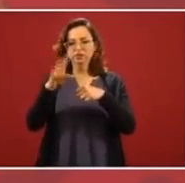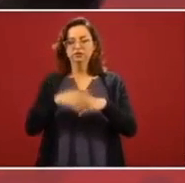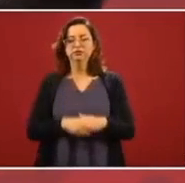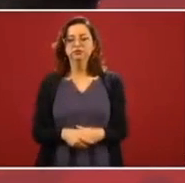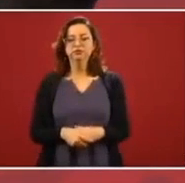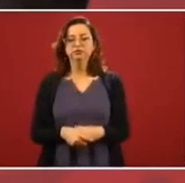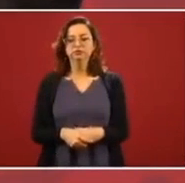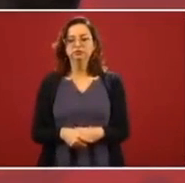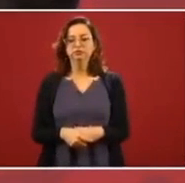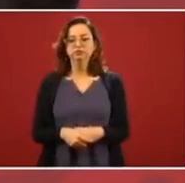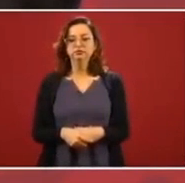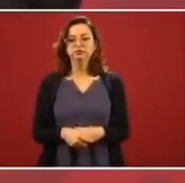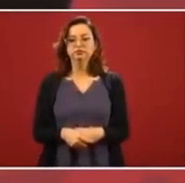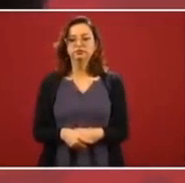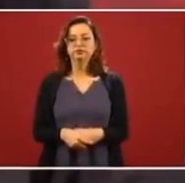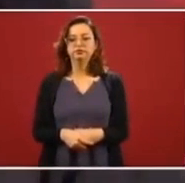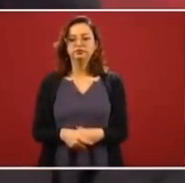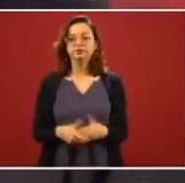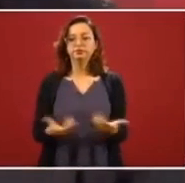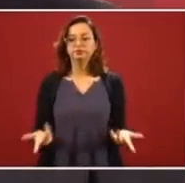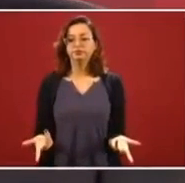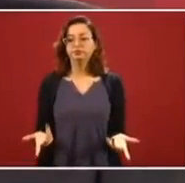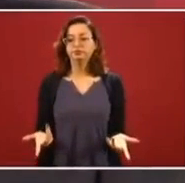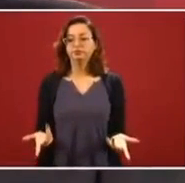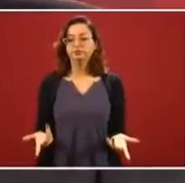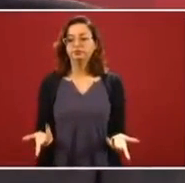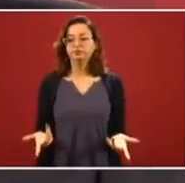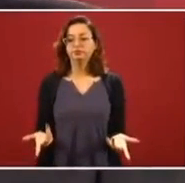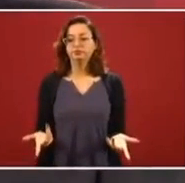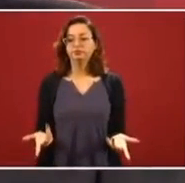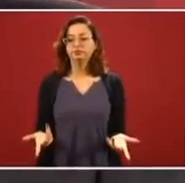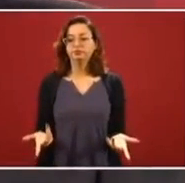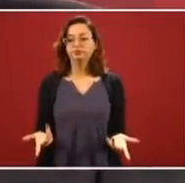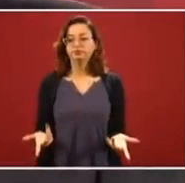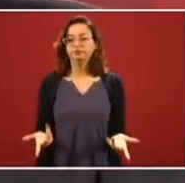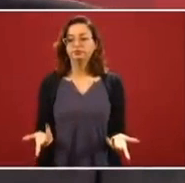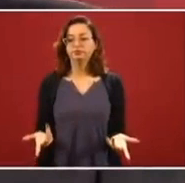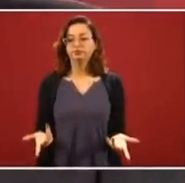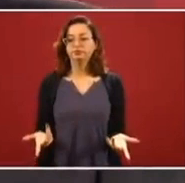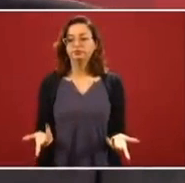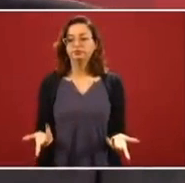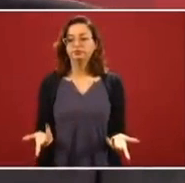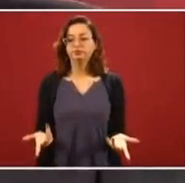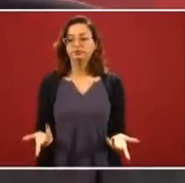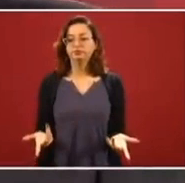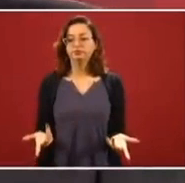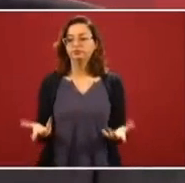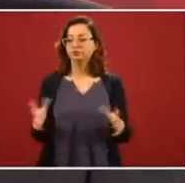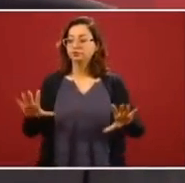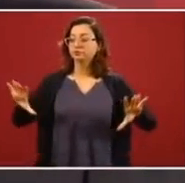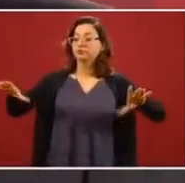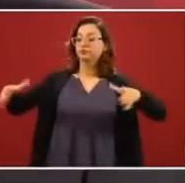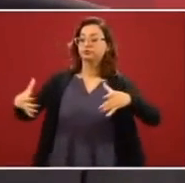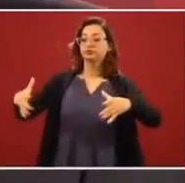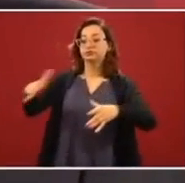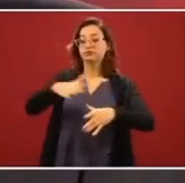O sea, de más ayuda colectiva. That would be more helpful collectively.